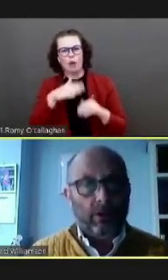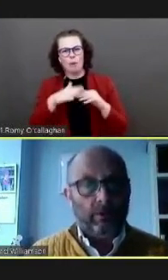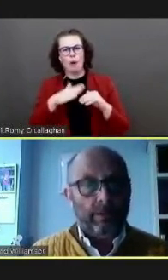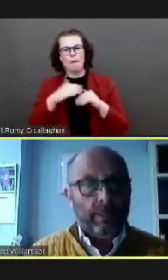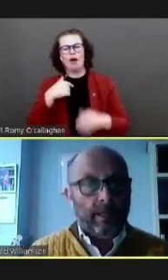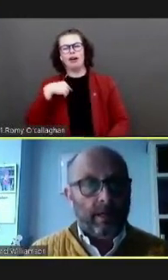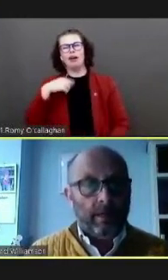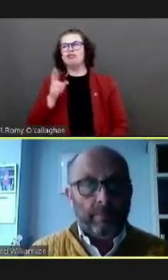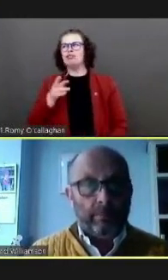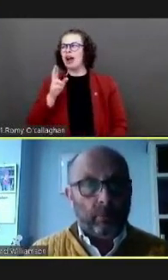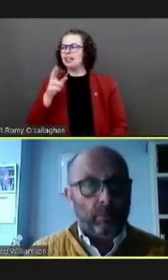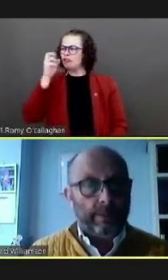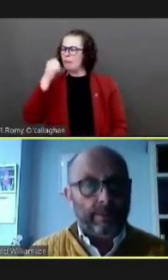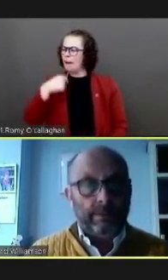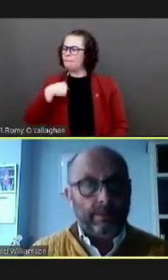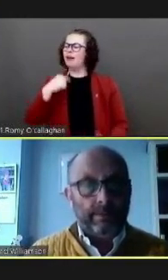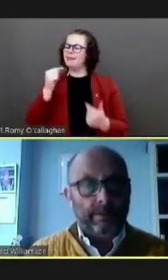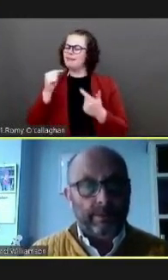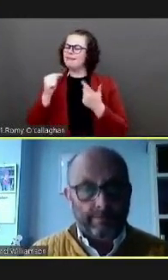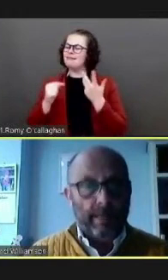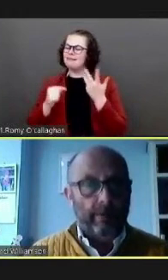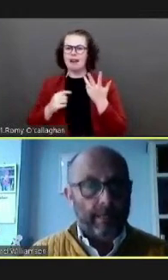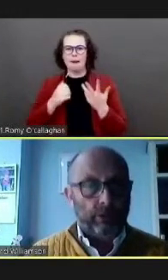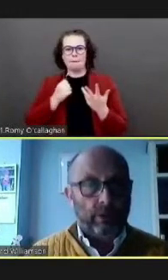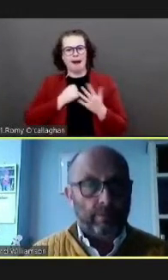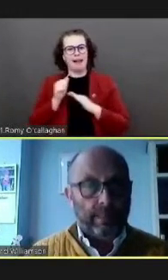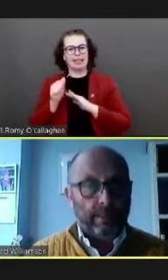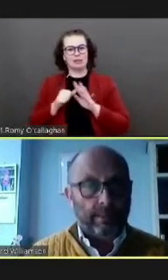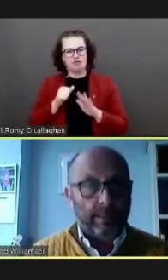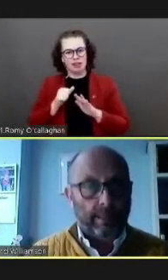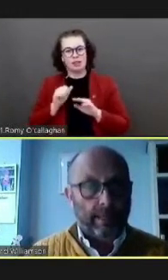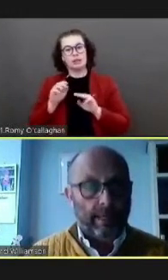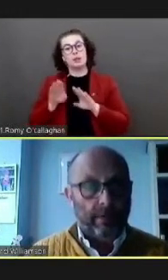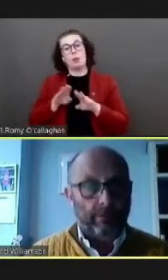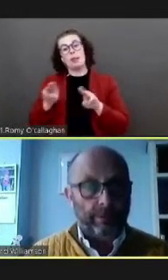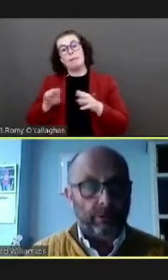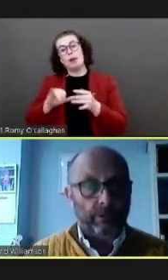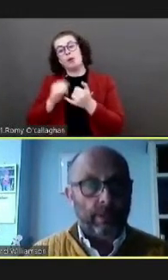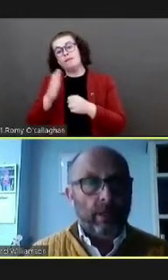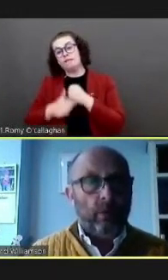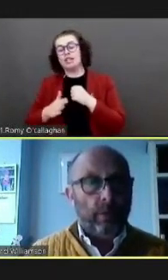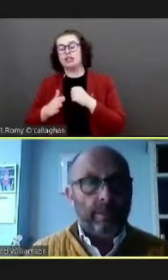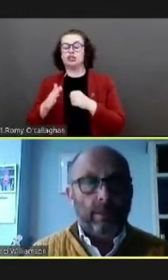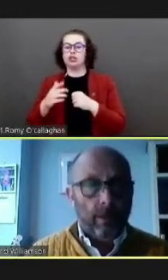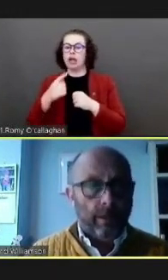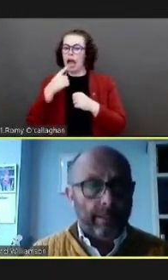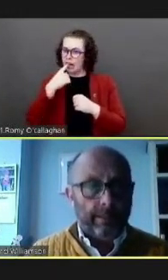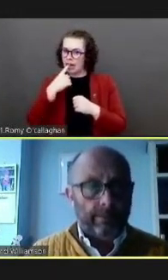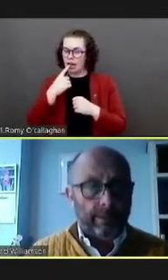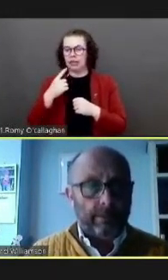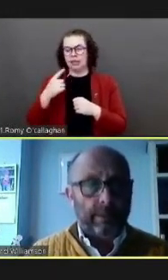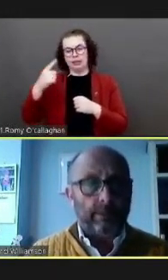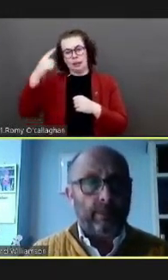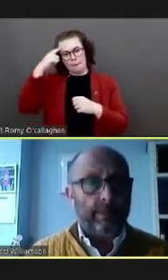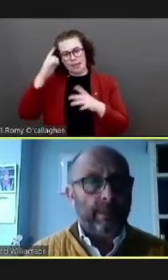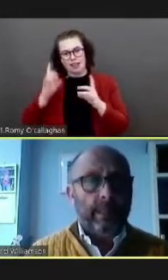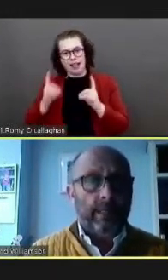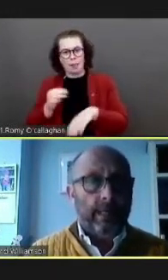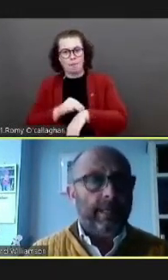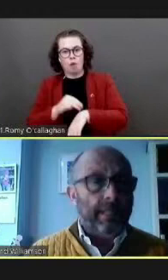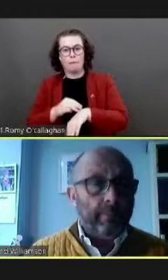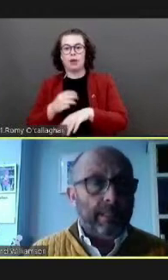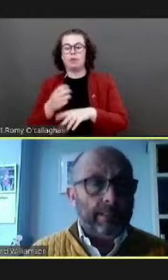memories of people with severe and enduring mental health issues, with learning difficulties,